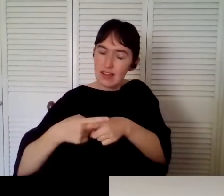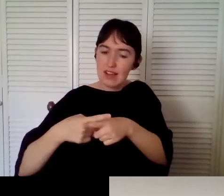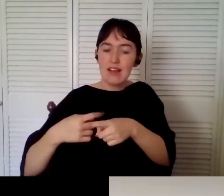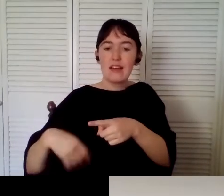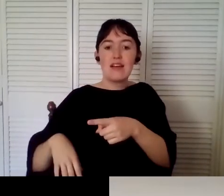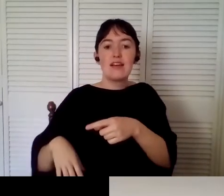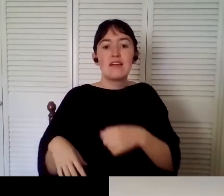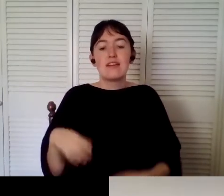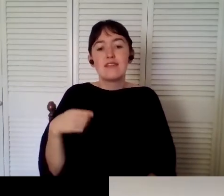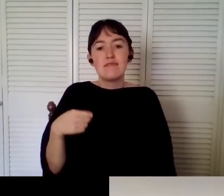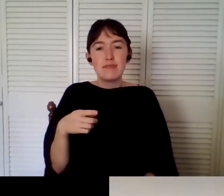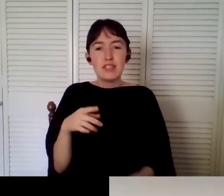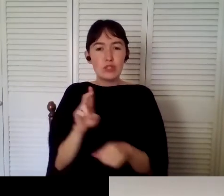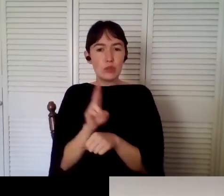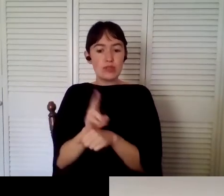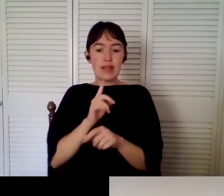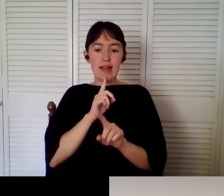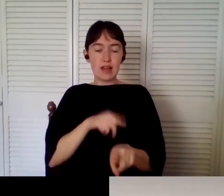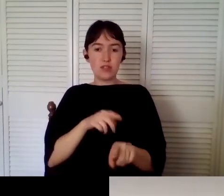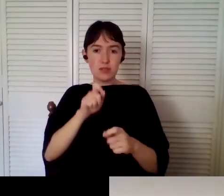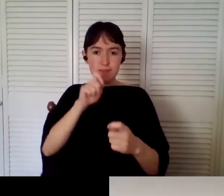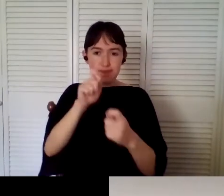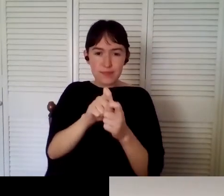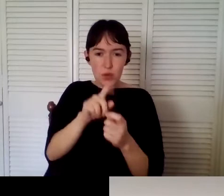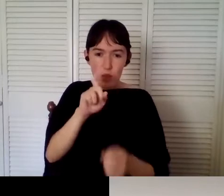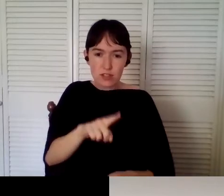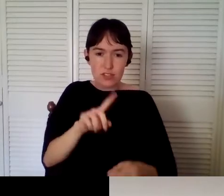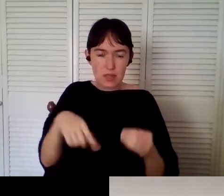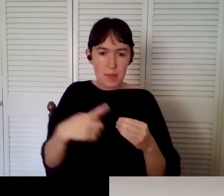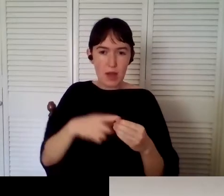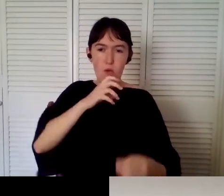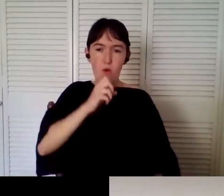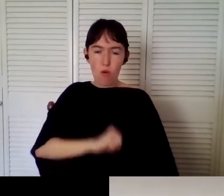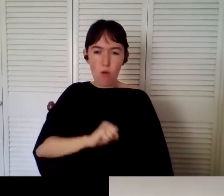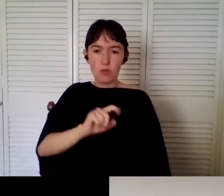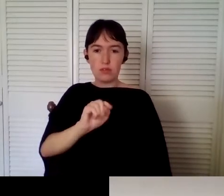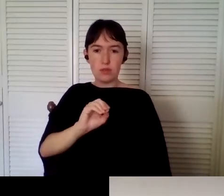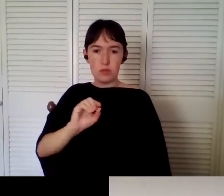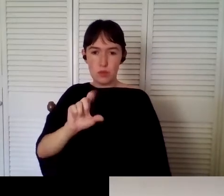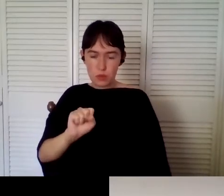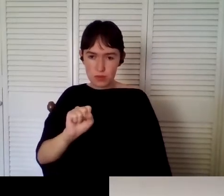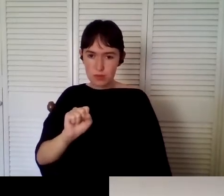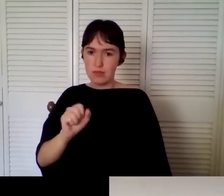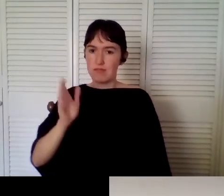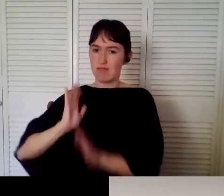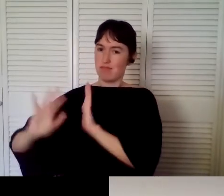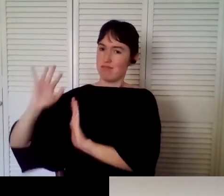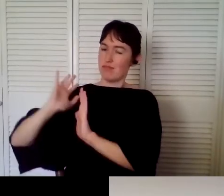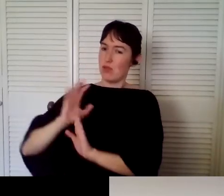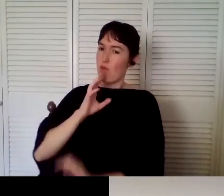precise questions about technology in the past. Very cool. So yeah, it could start with the question,